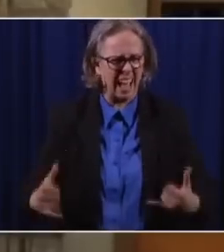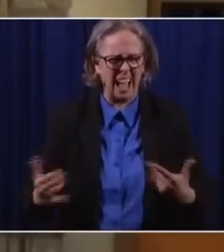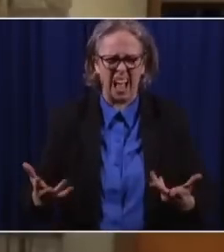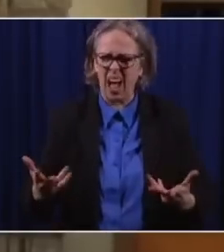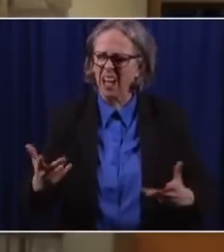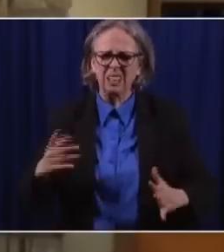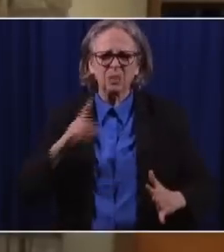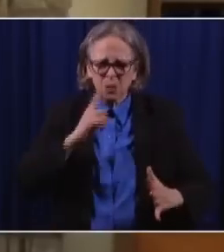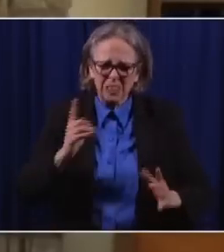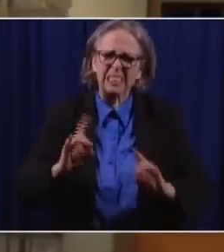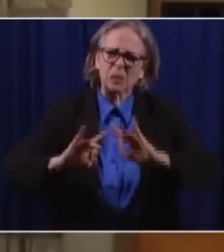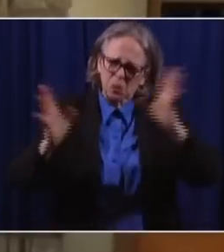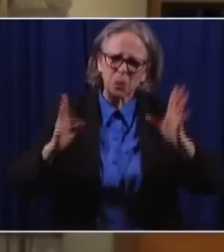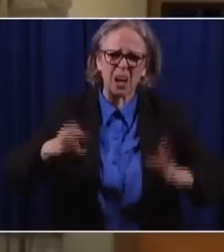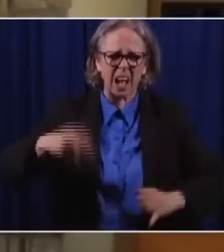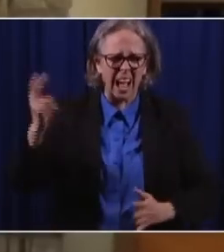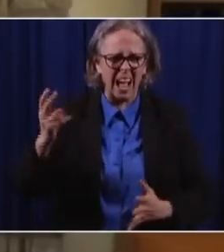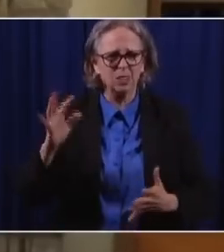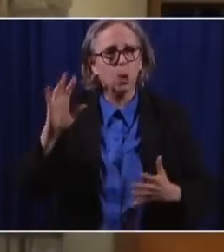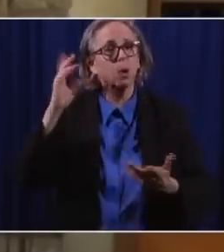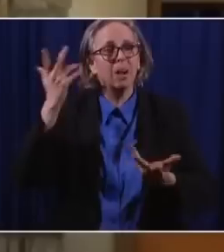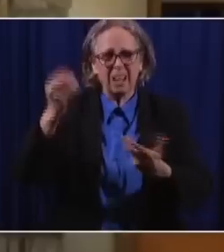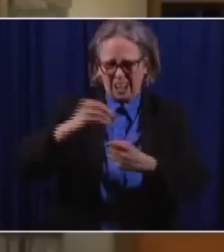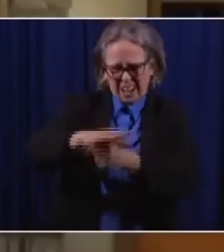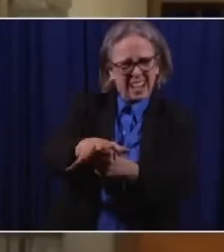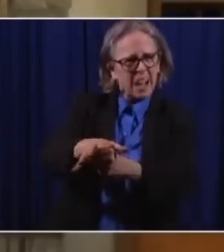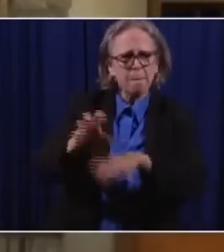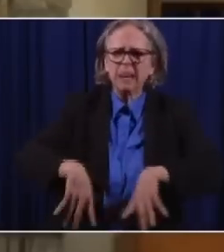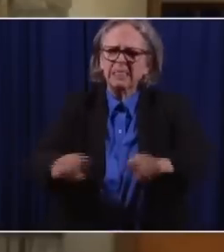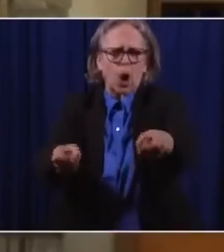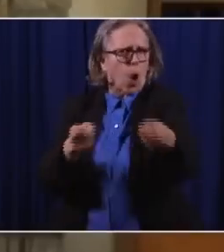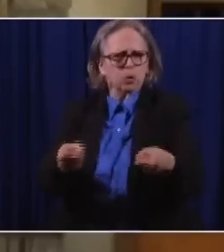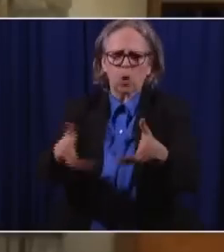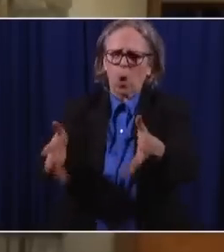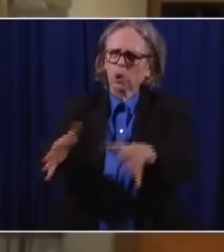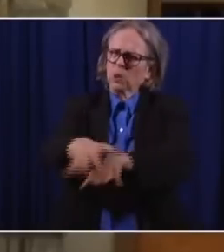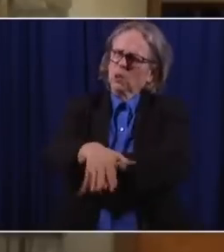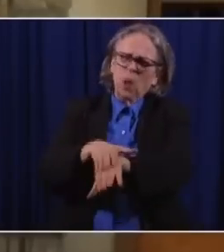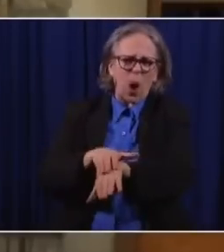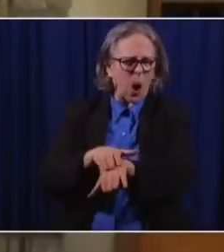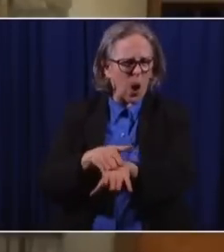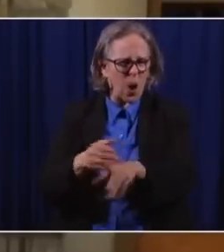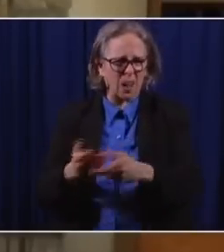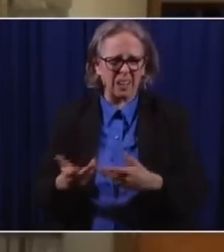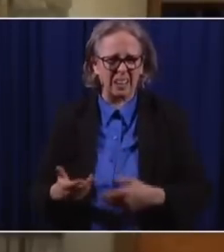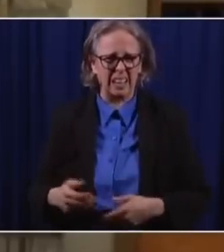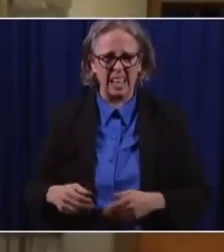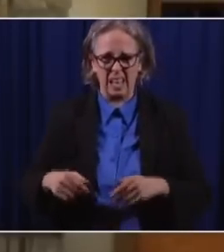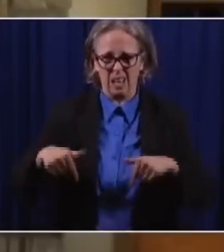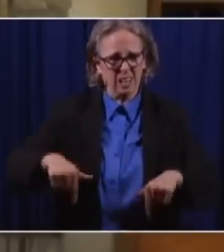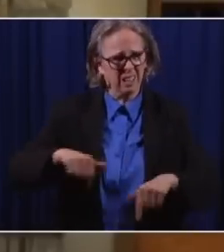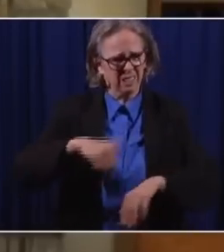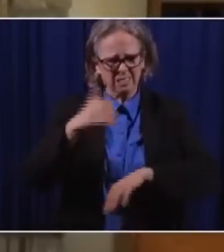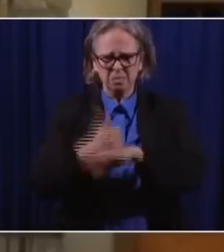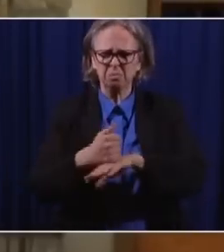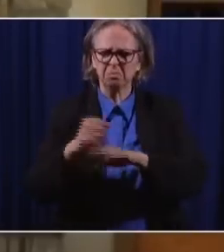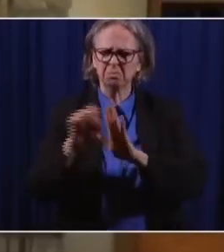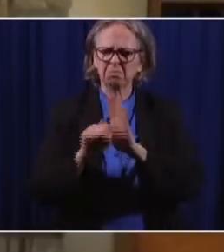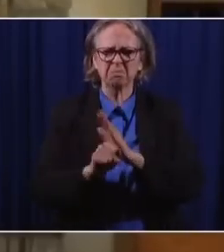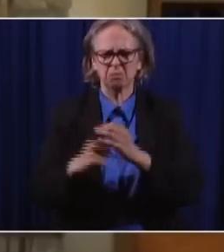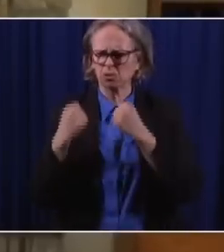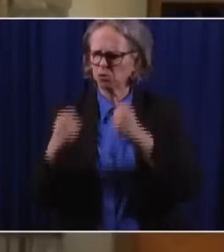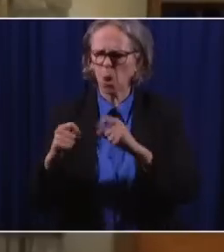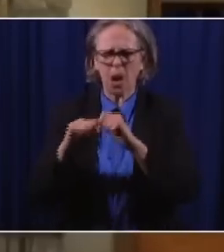up higher. We have a strong team in place. We're continuing to build on that as this